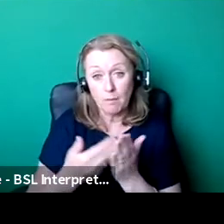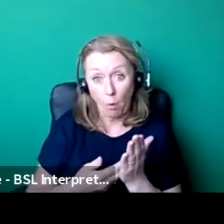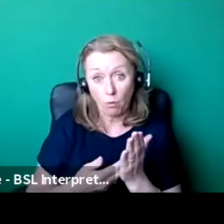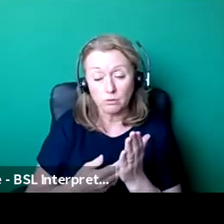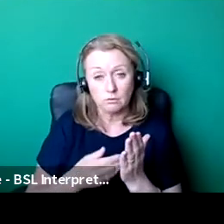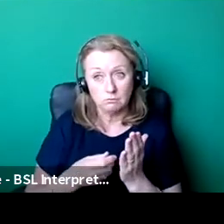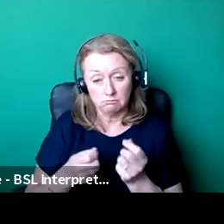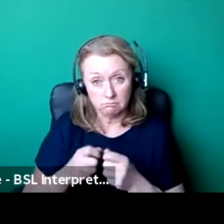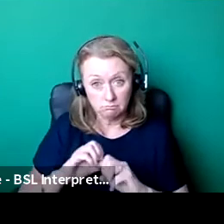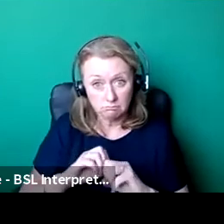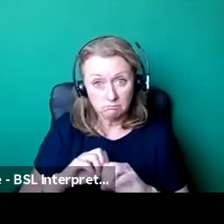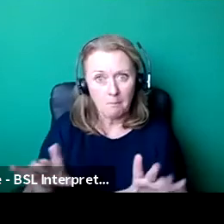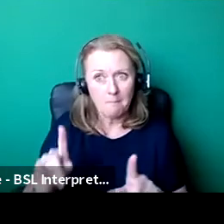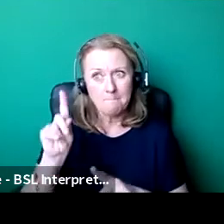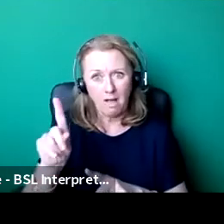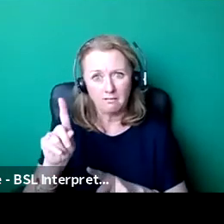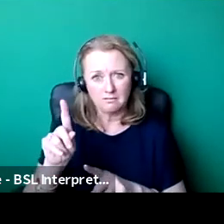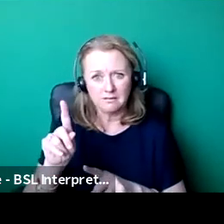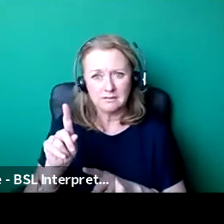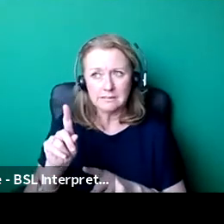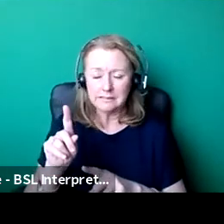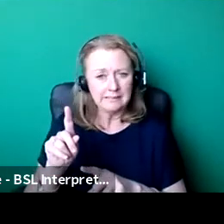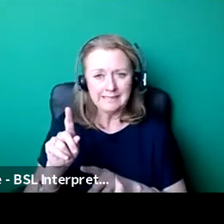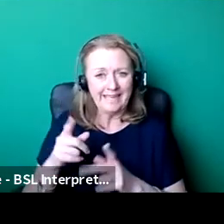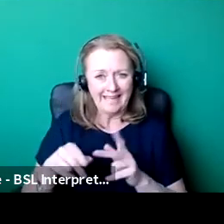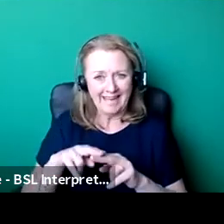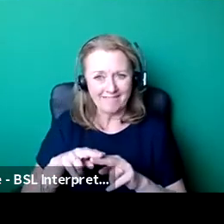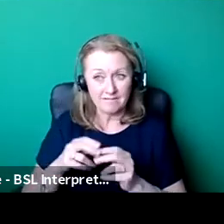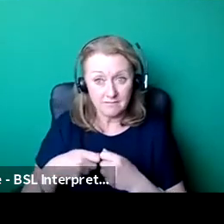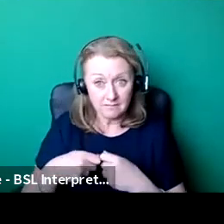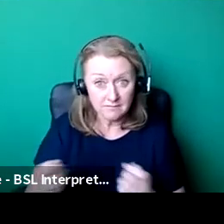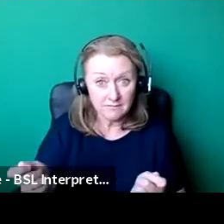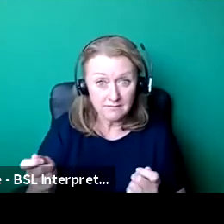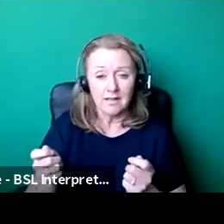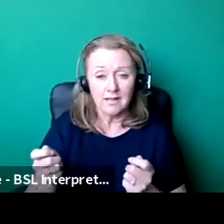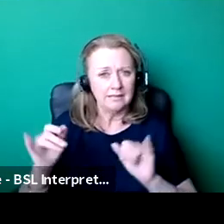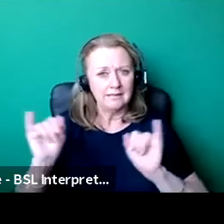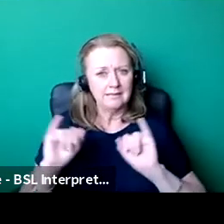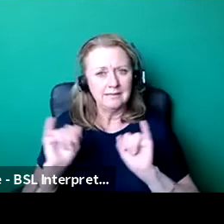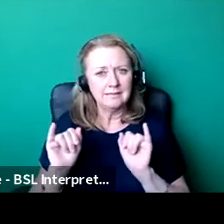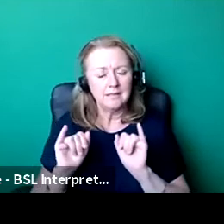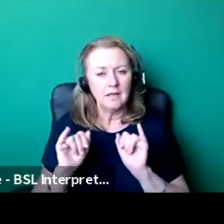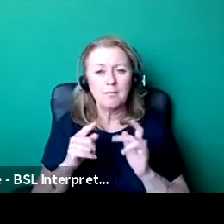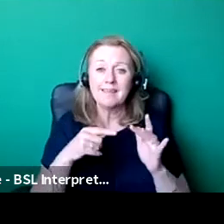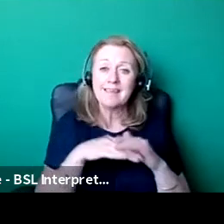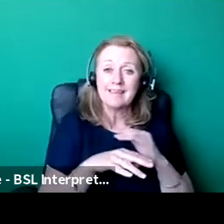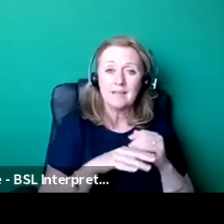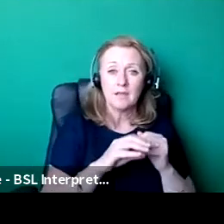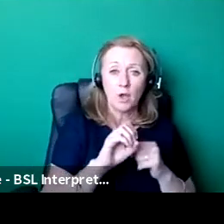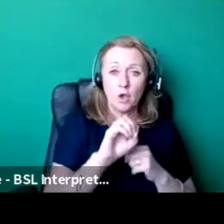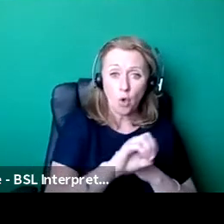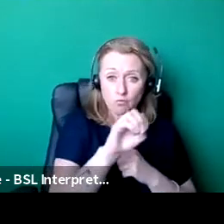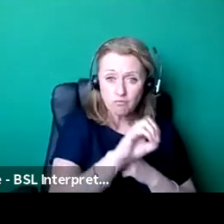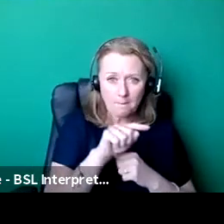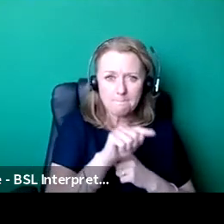cross this red line, then this may happen to you. And I know that in your experience, you actually, in some